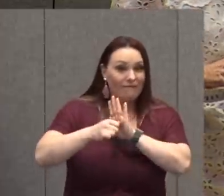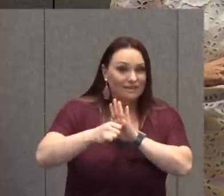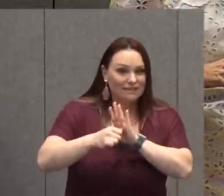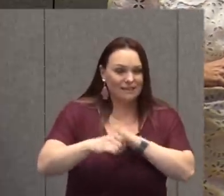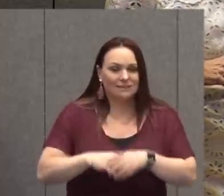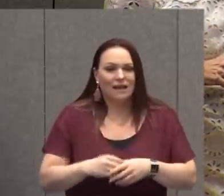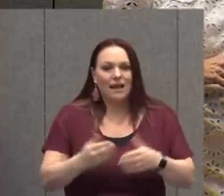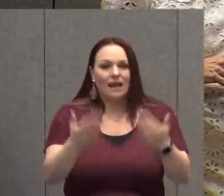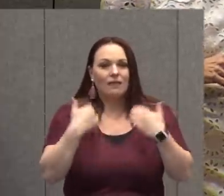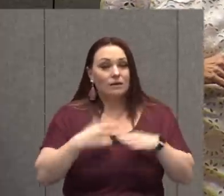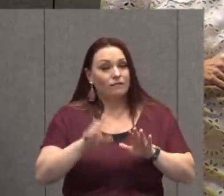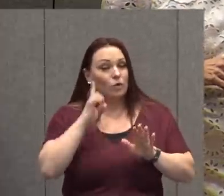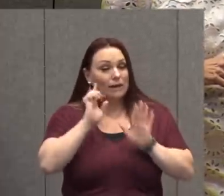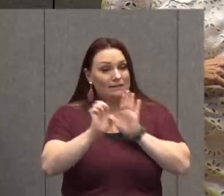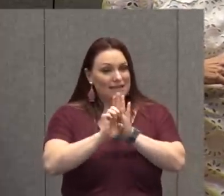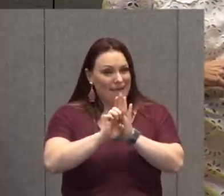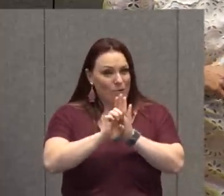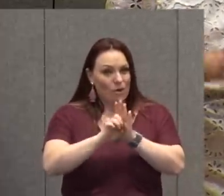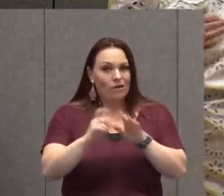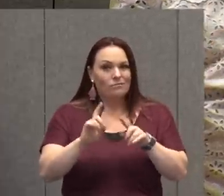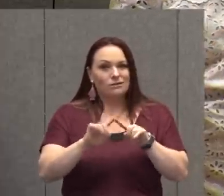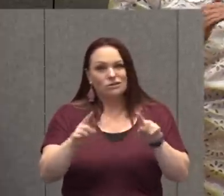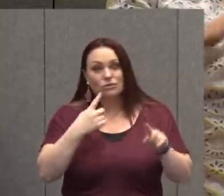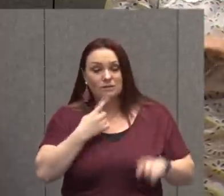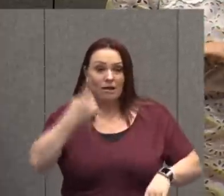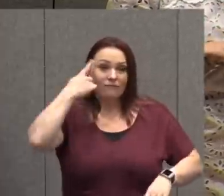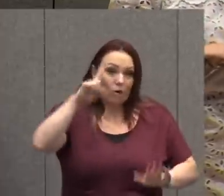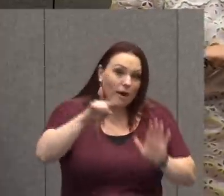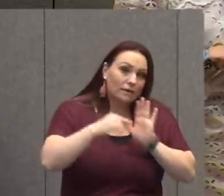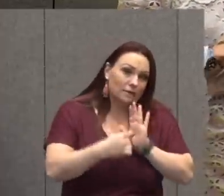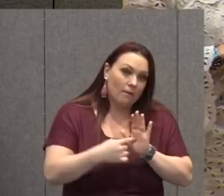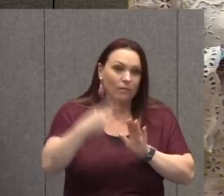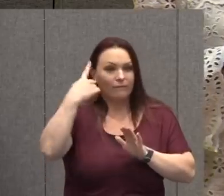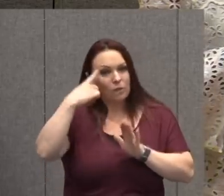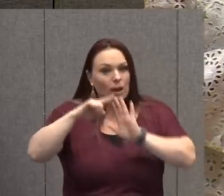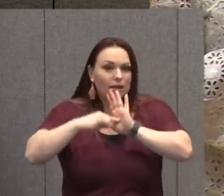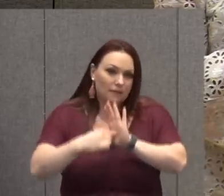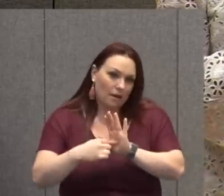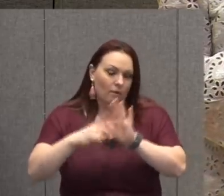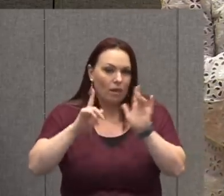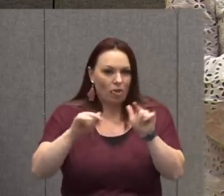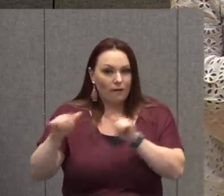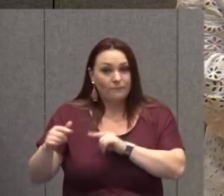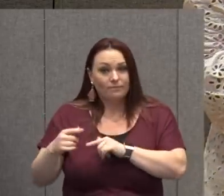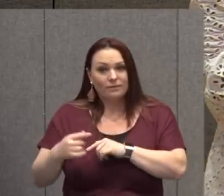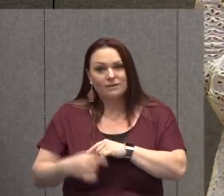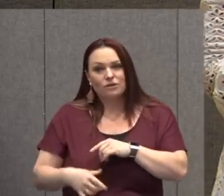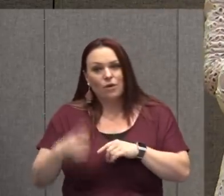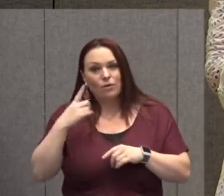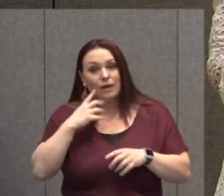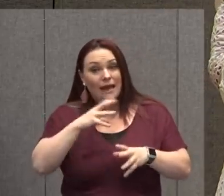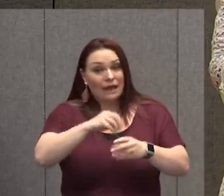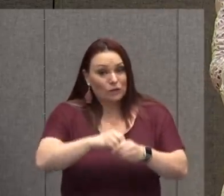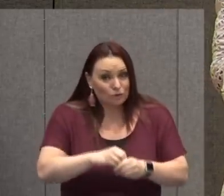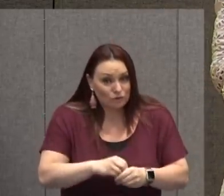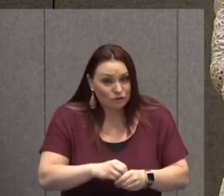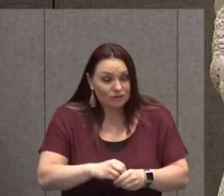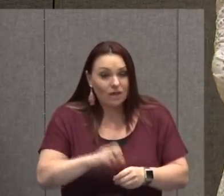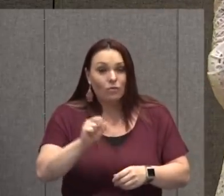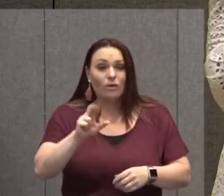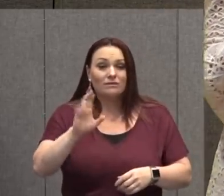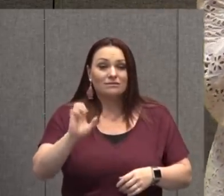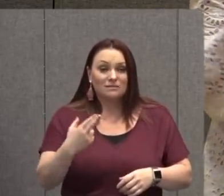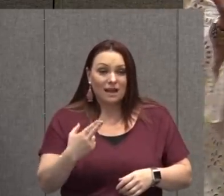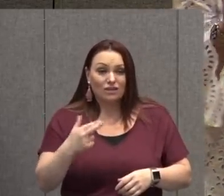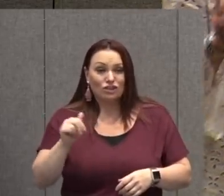And then if you want an example, but you don't always want to say for example, you can say for instance, including, or such as. So